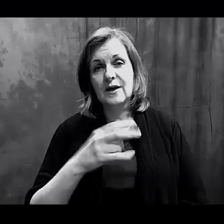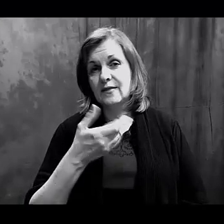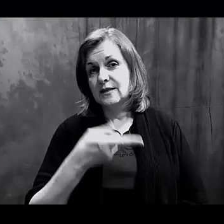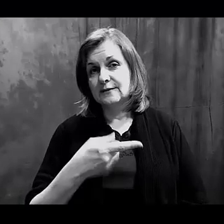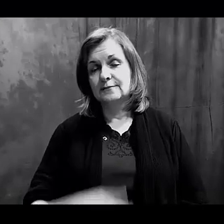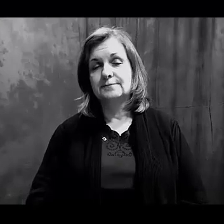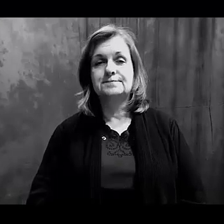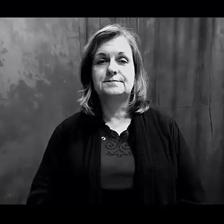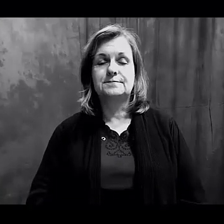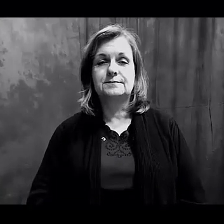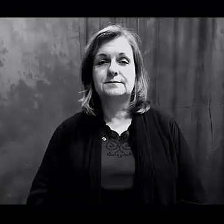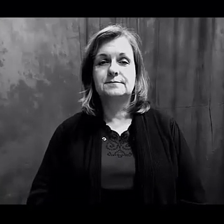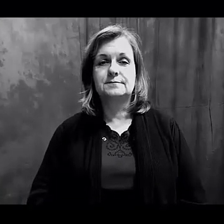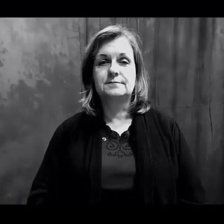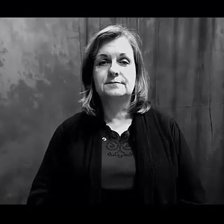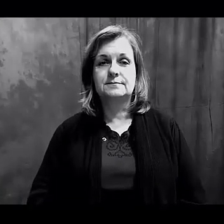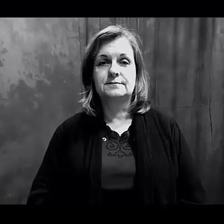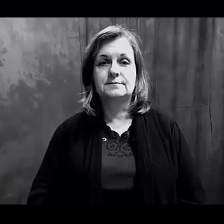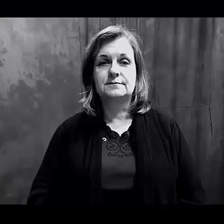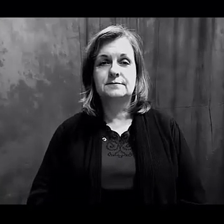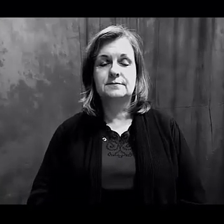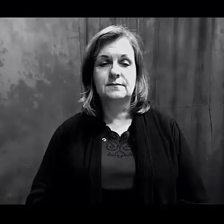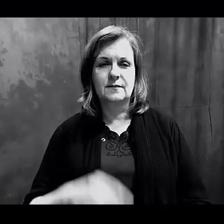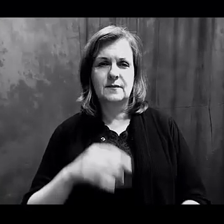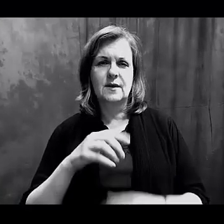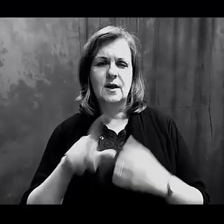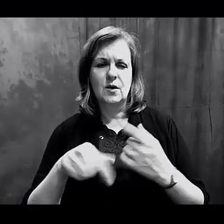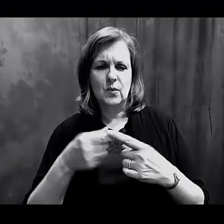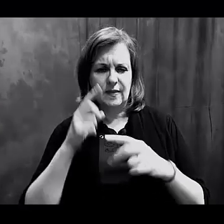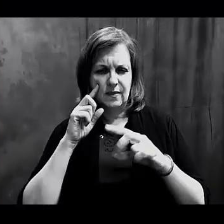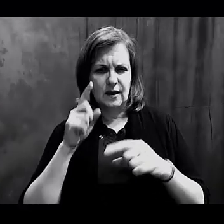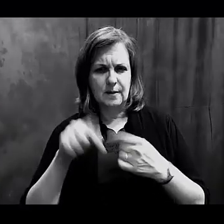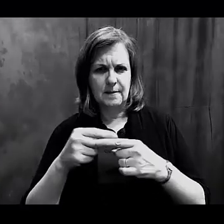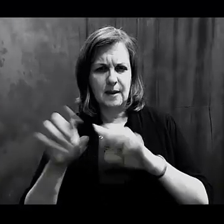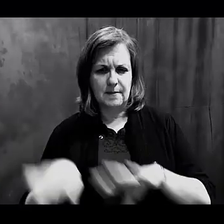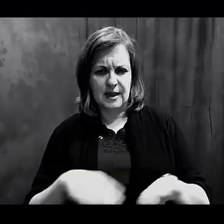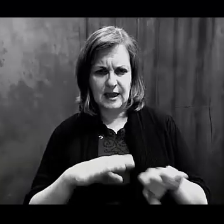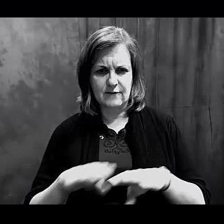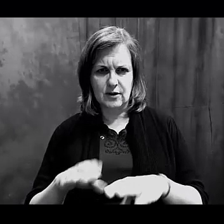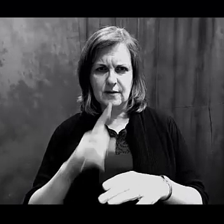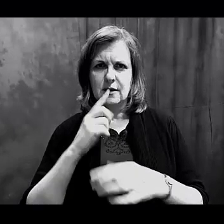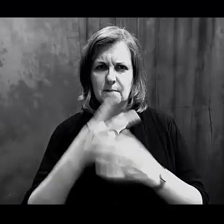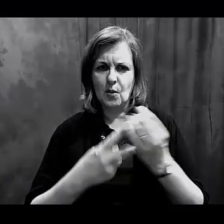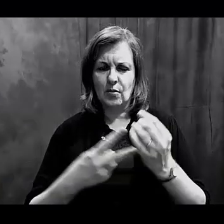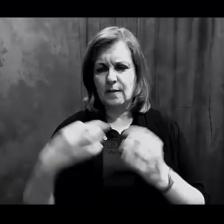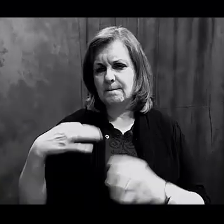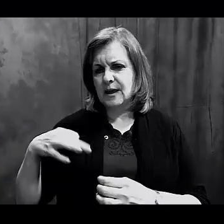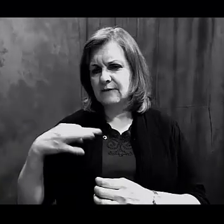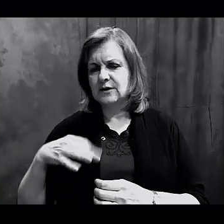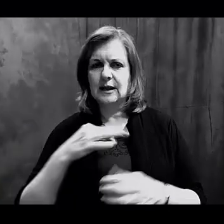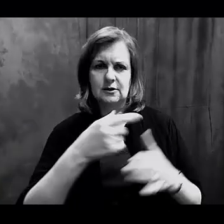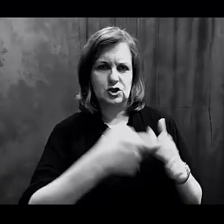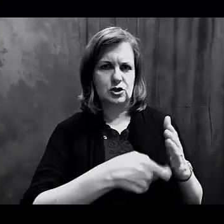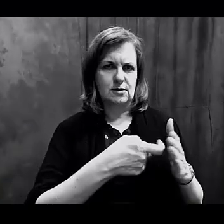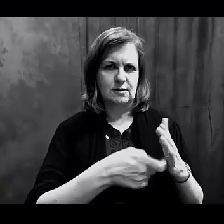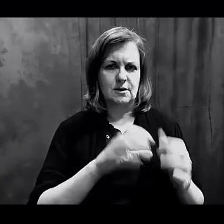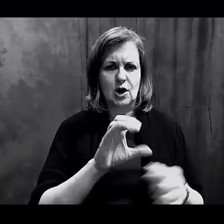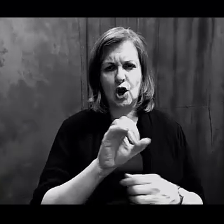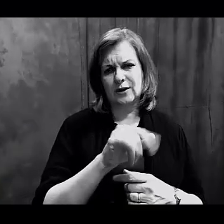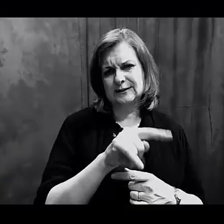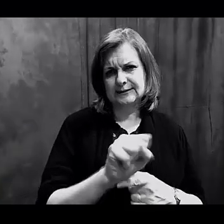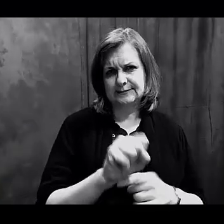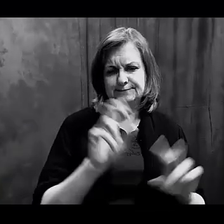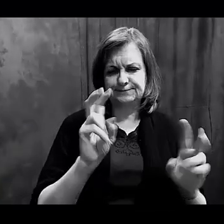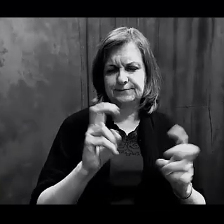So take a look at this. When we look at cost and behaviors and benefits and behaviors, what we